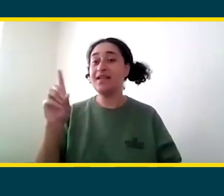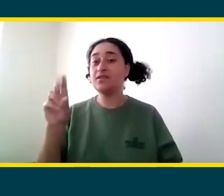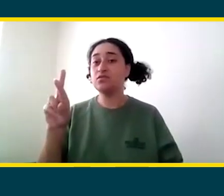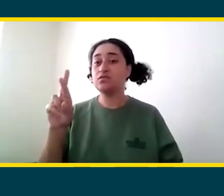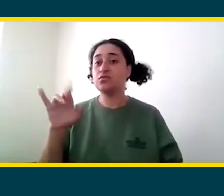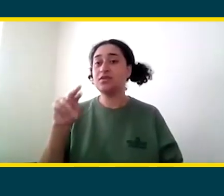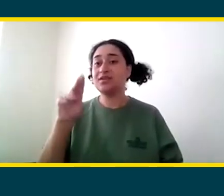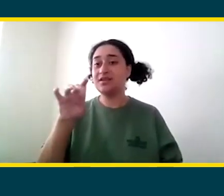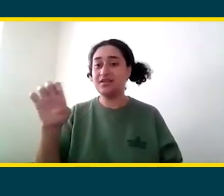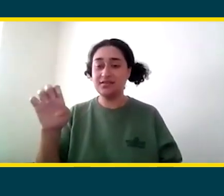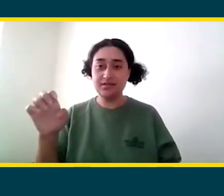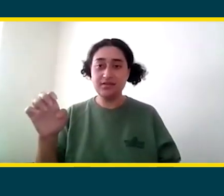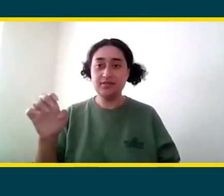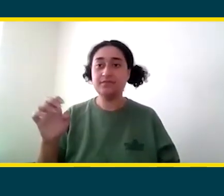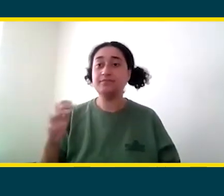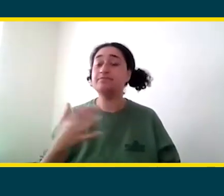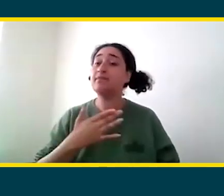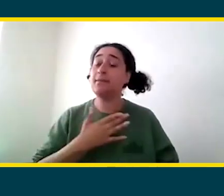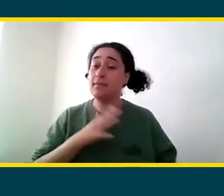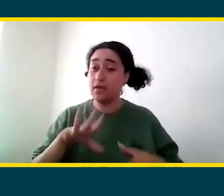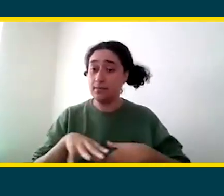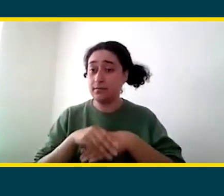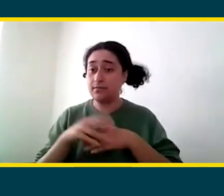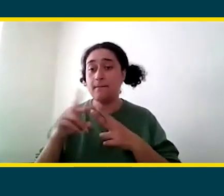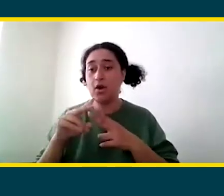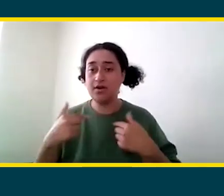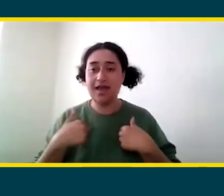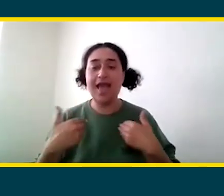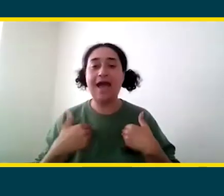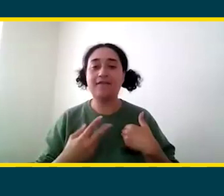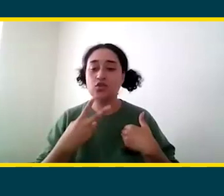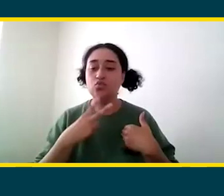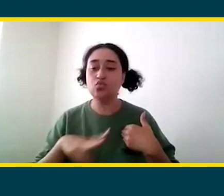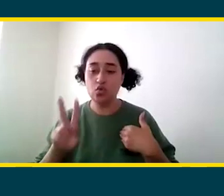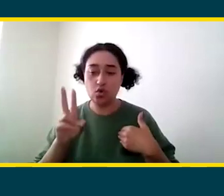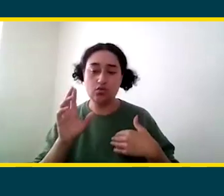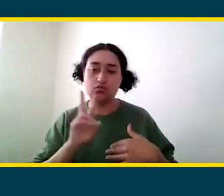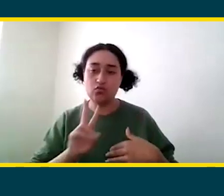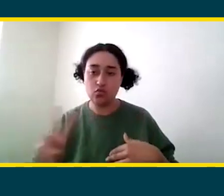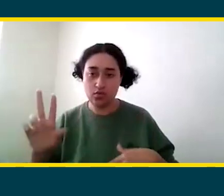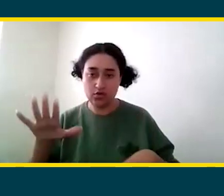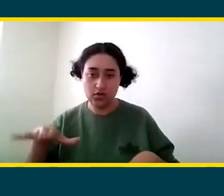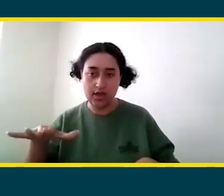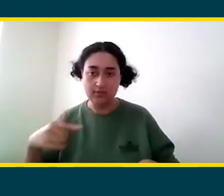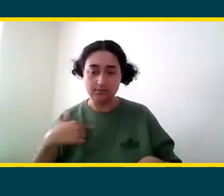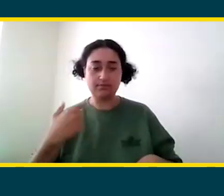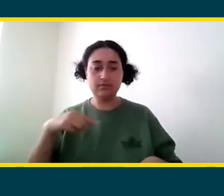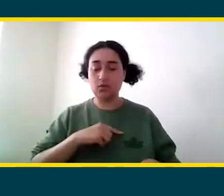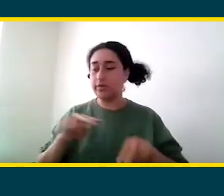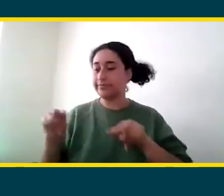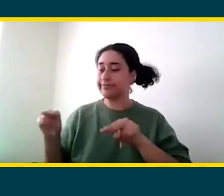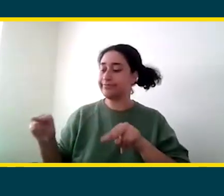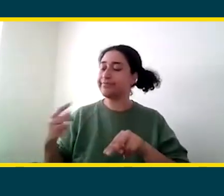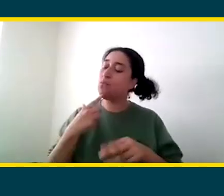I have a 2-year-old, and I think I sit back when we watch him and we're just like, what's it going to be like